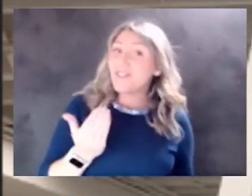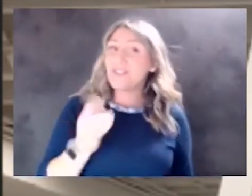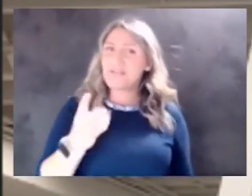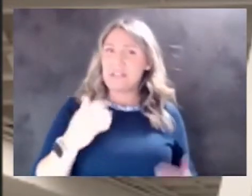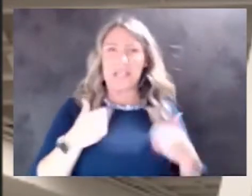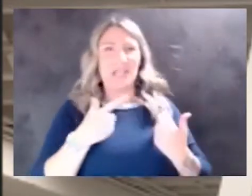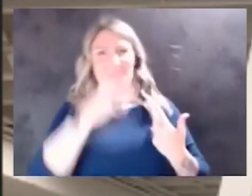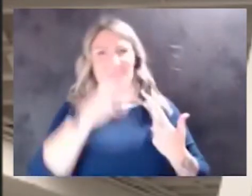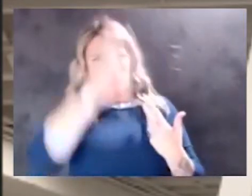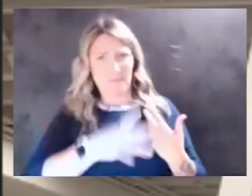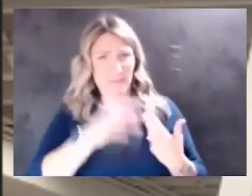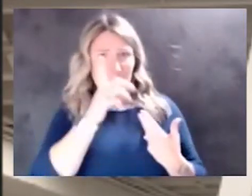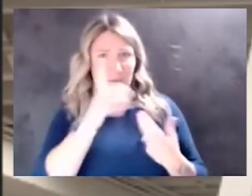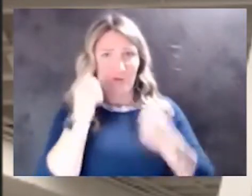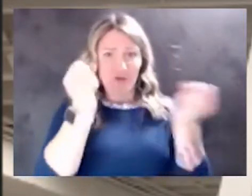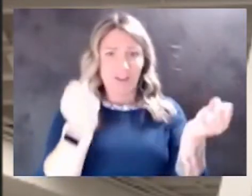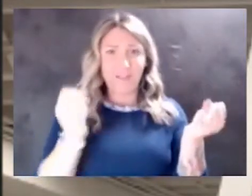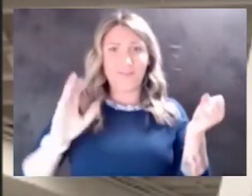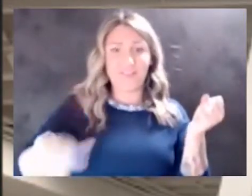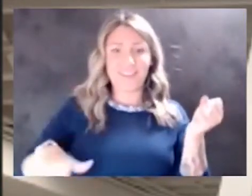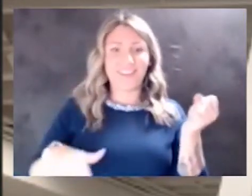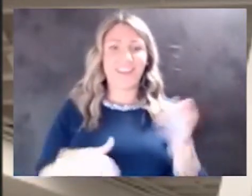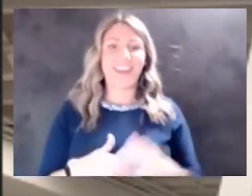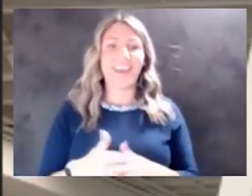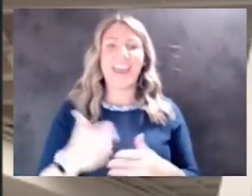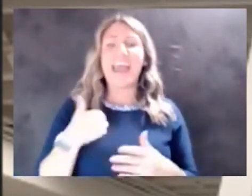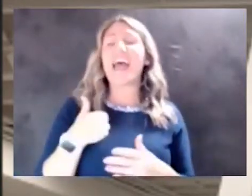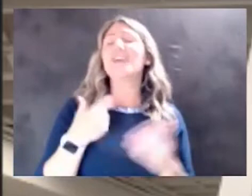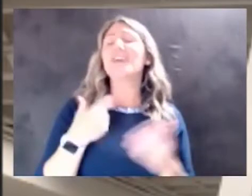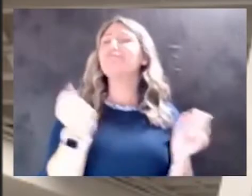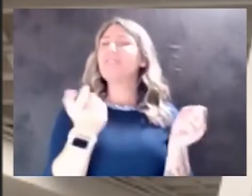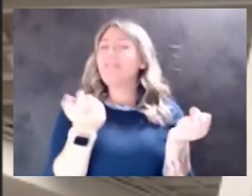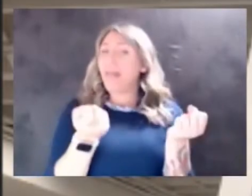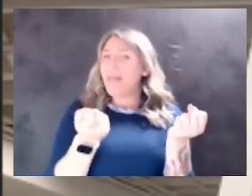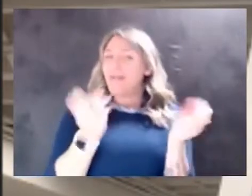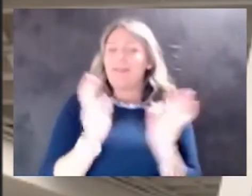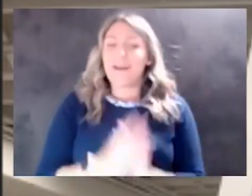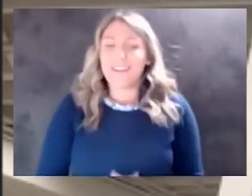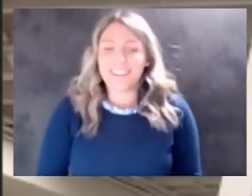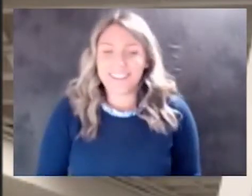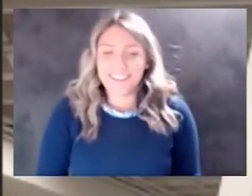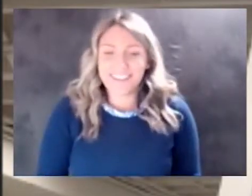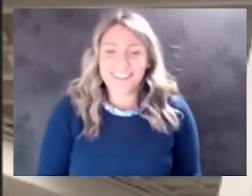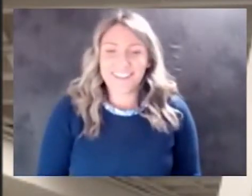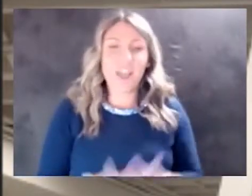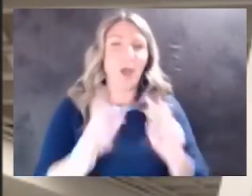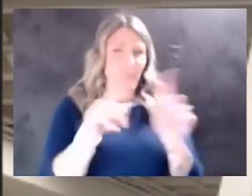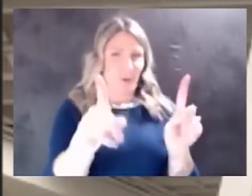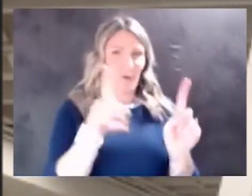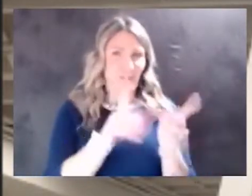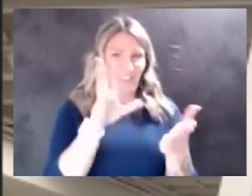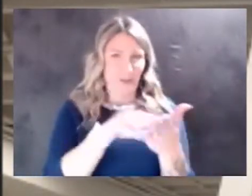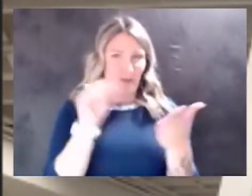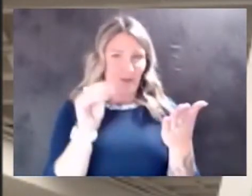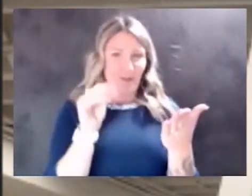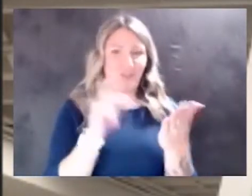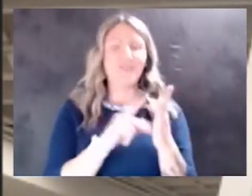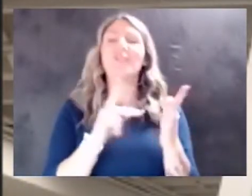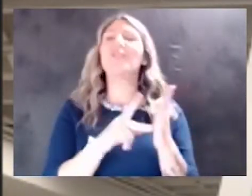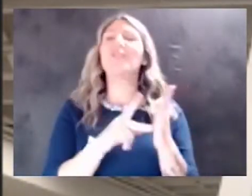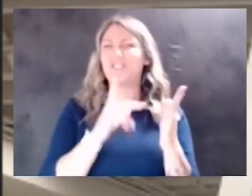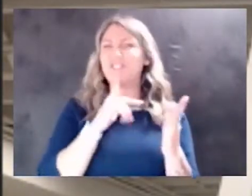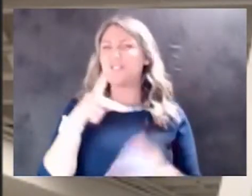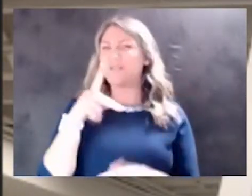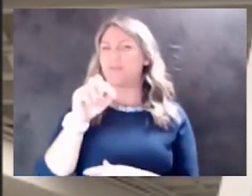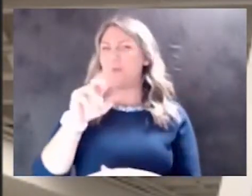yet, right? I'm actually driving a little. You got a learner's permit. Or are you just driving